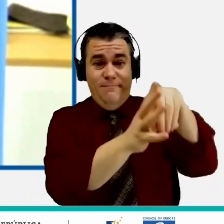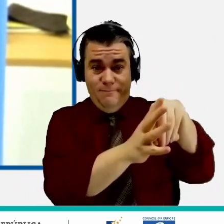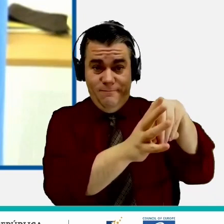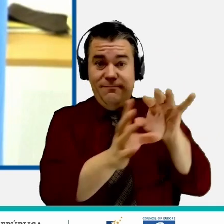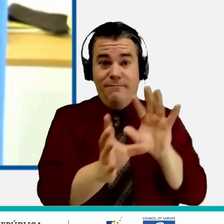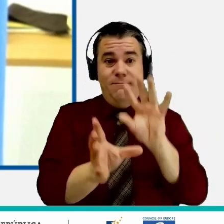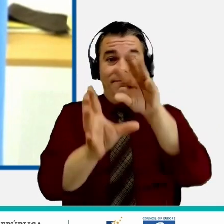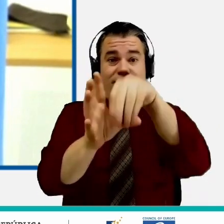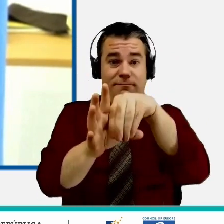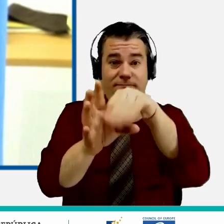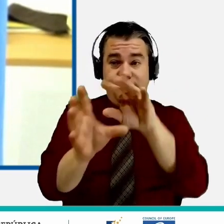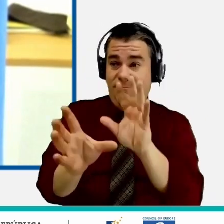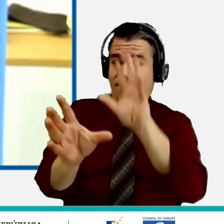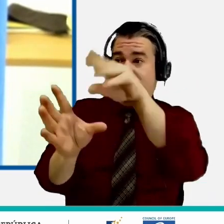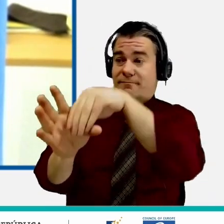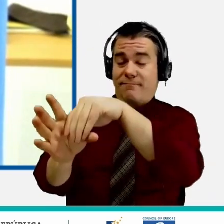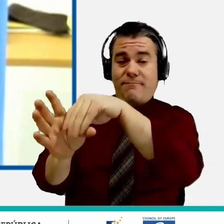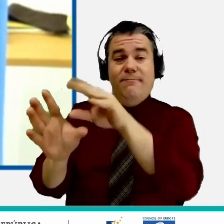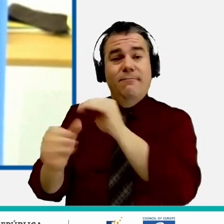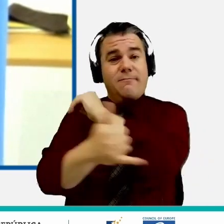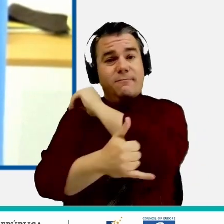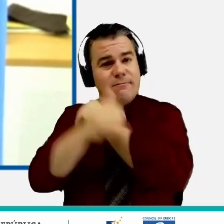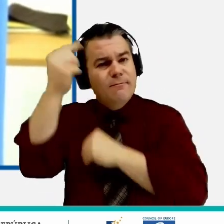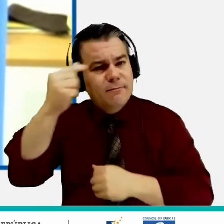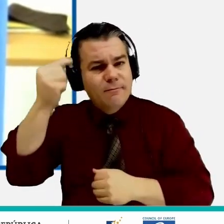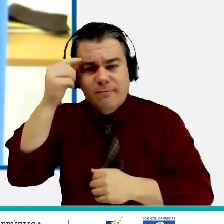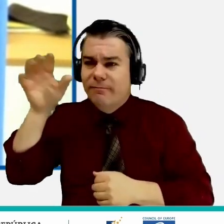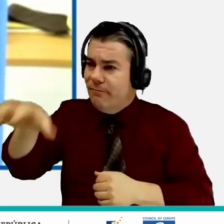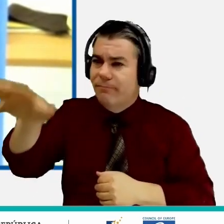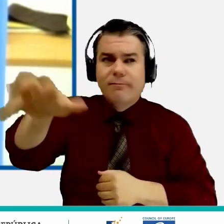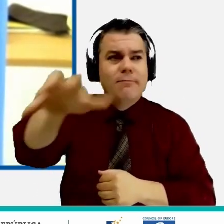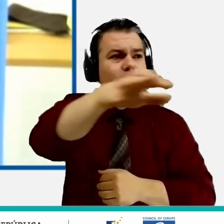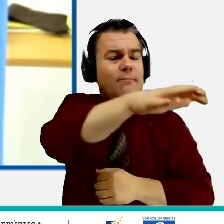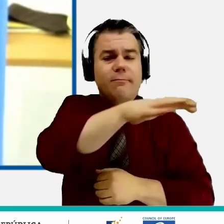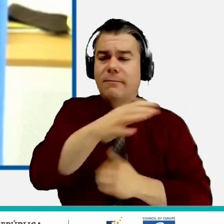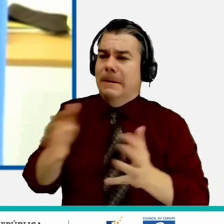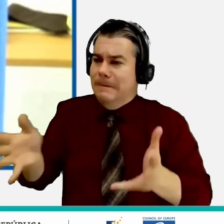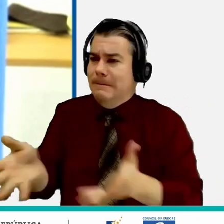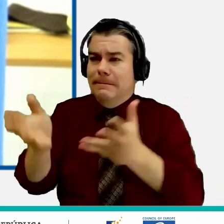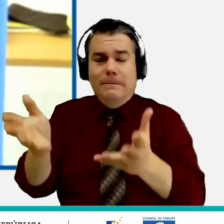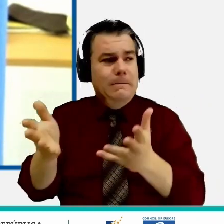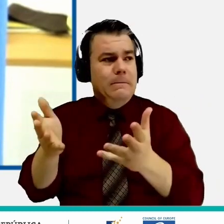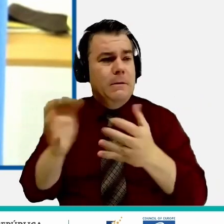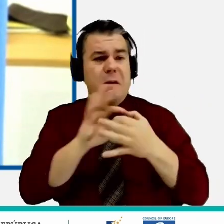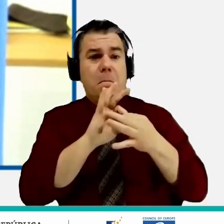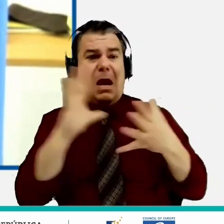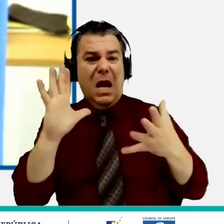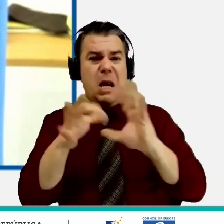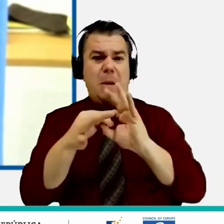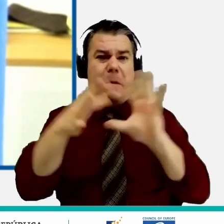governments to implement and to engage in transboundary cooperation, it will be very difficult to address it